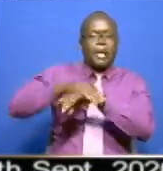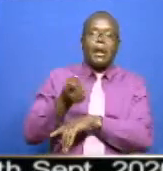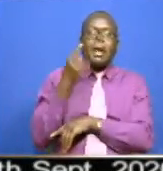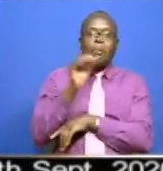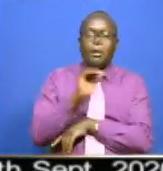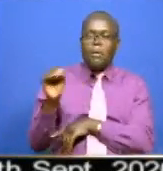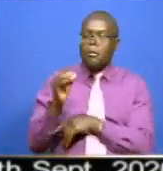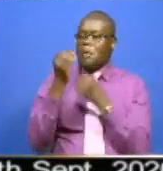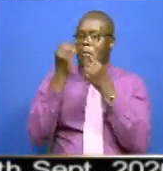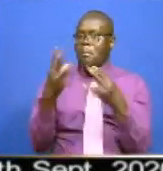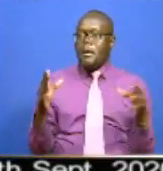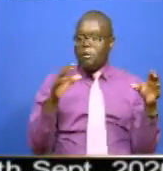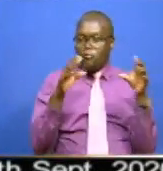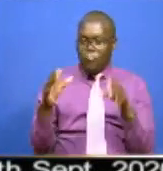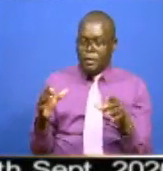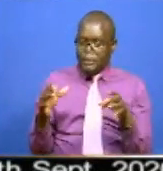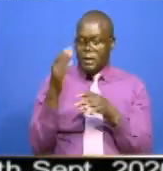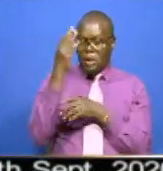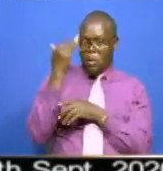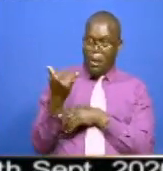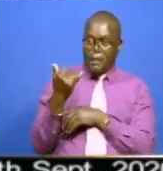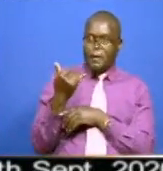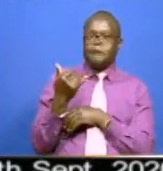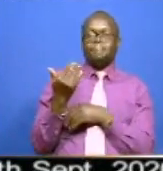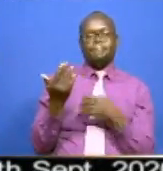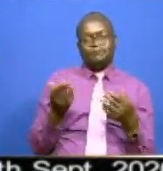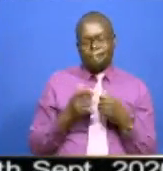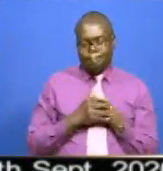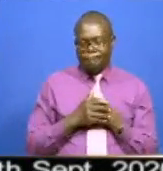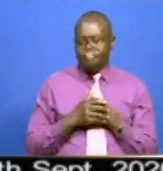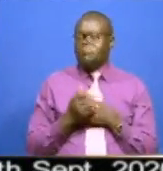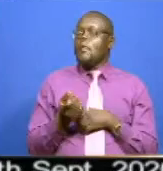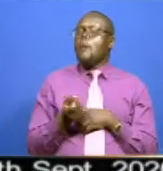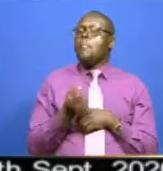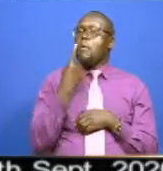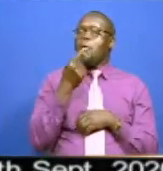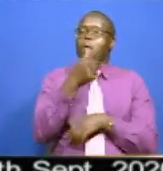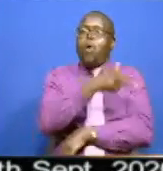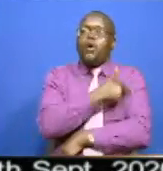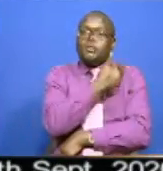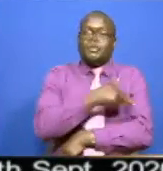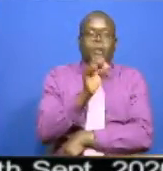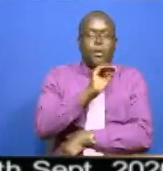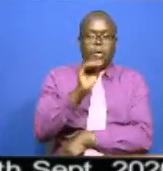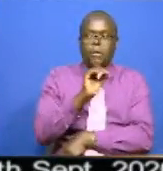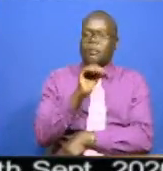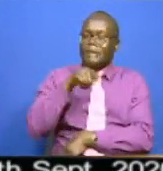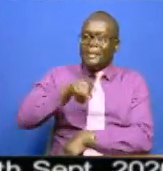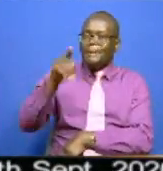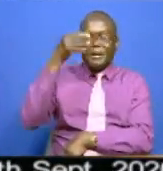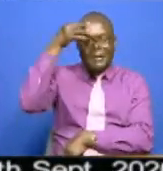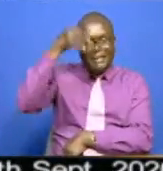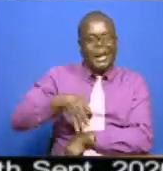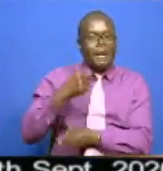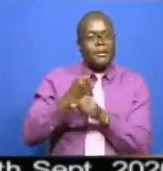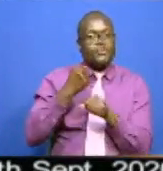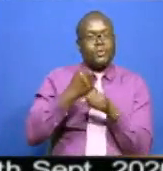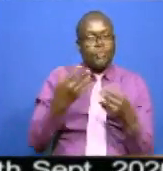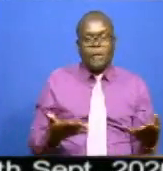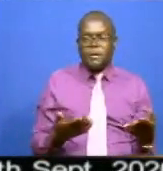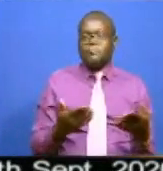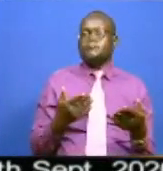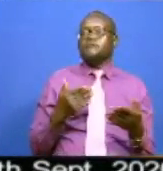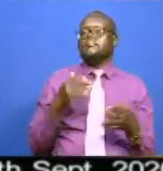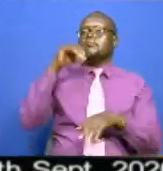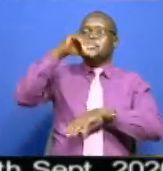of our communities, because of the lack of medicine in hospitals, generally have sought and treated